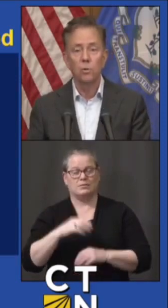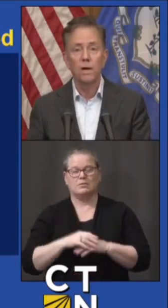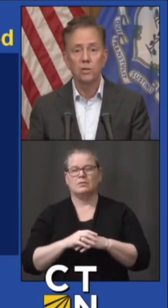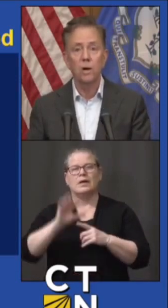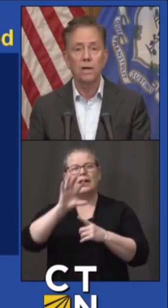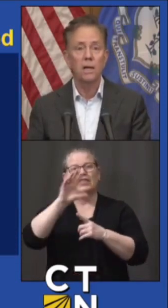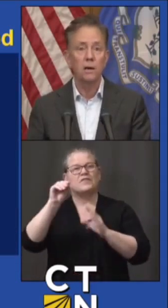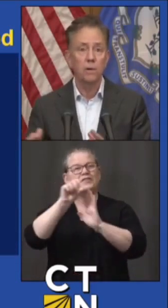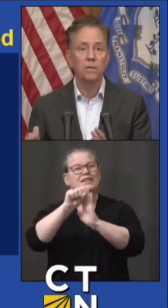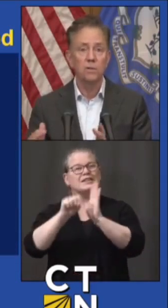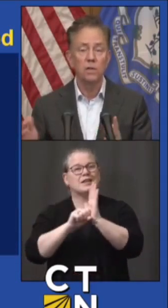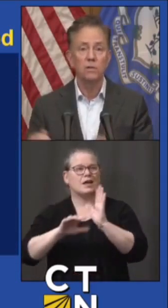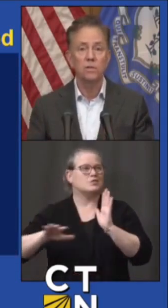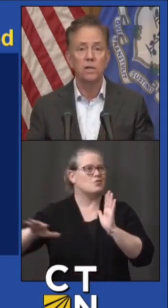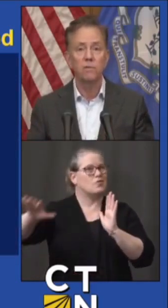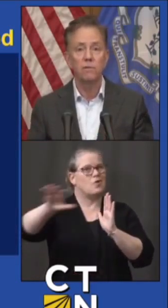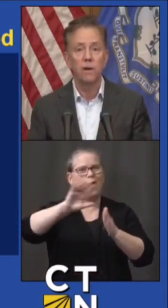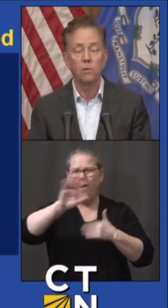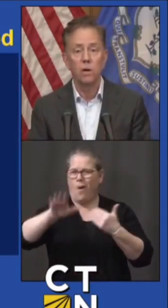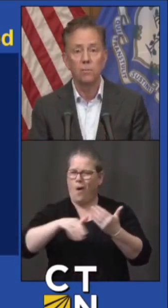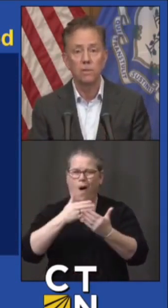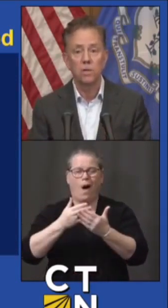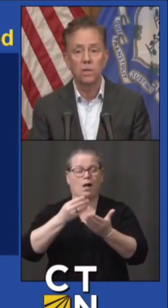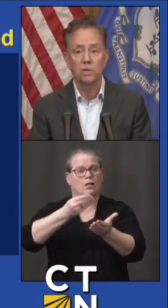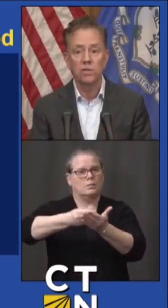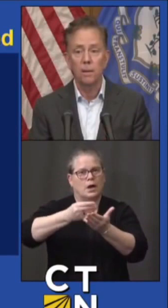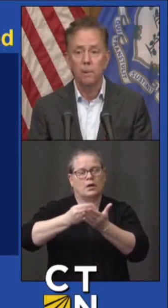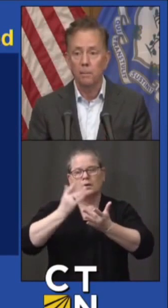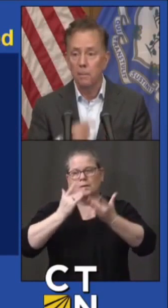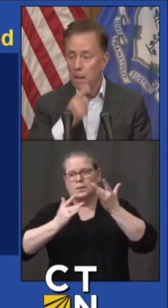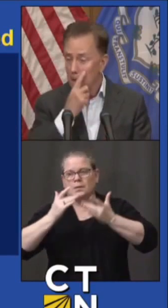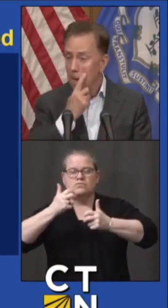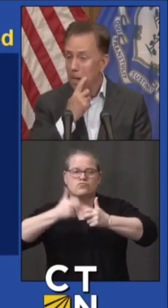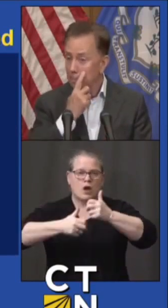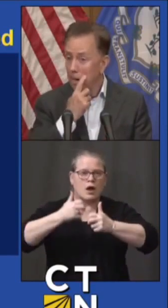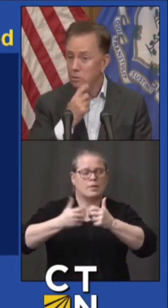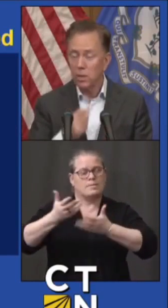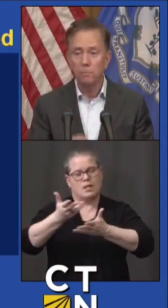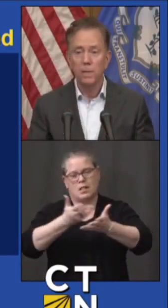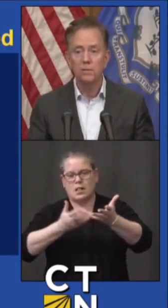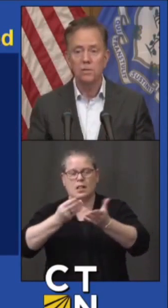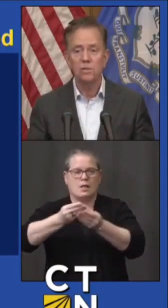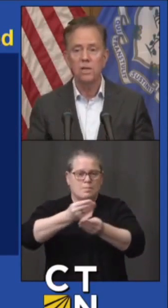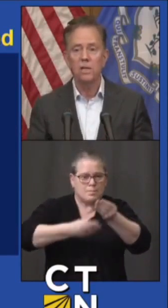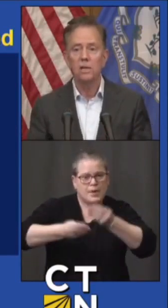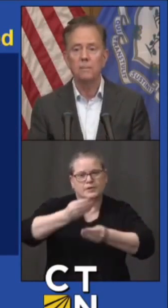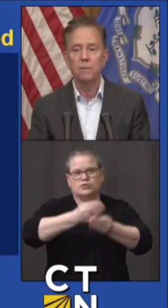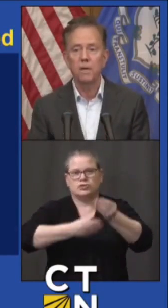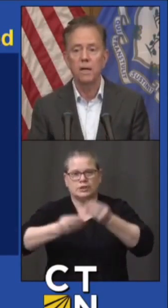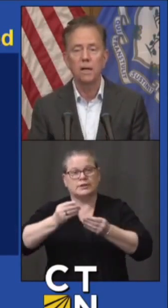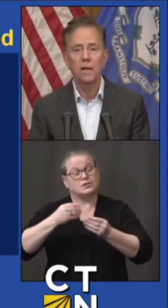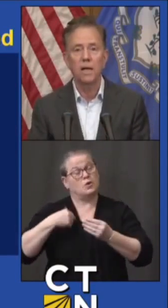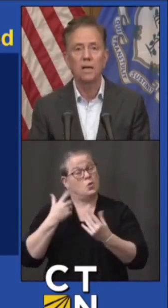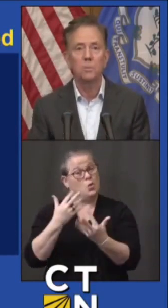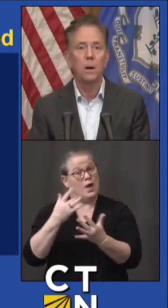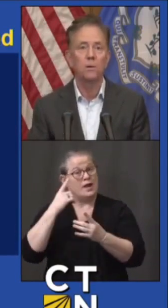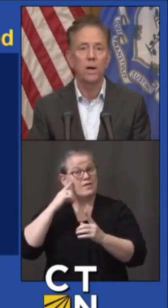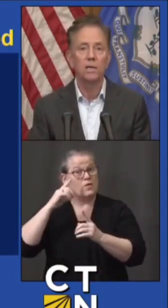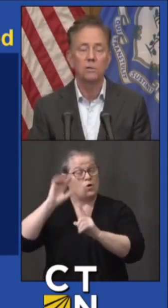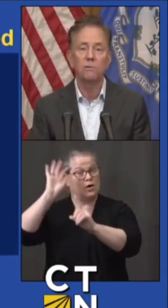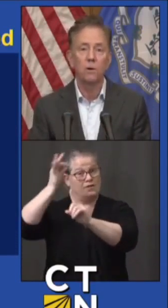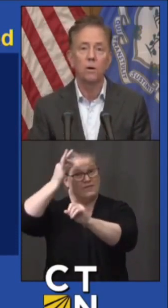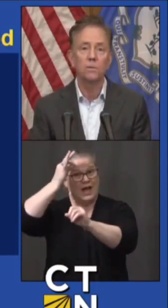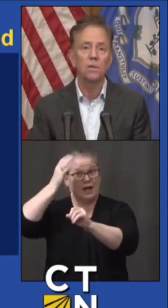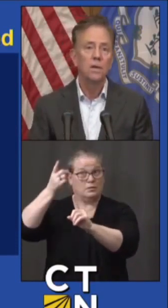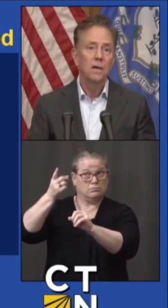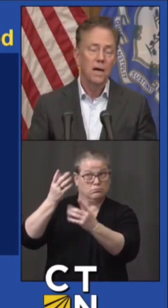fiscal duress right now. We continue to see if the federal government's going to step up. But I was really pleased to see that Connecticut had its bond